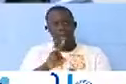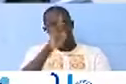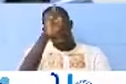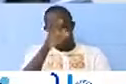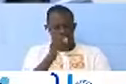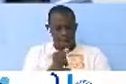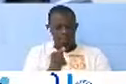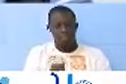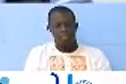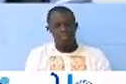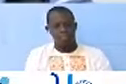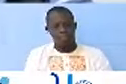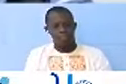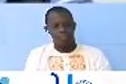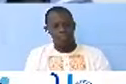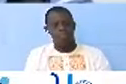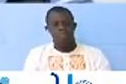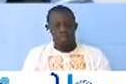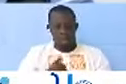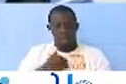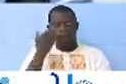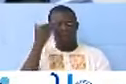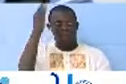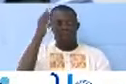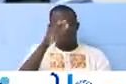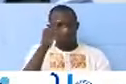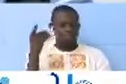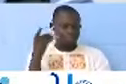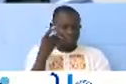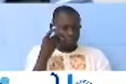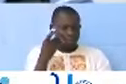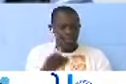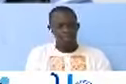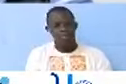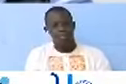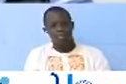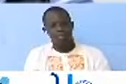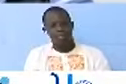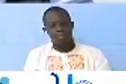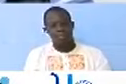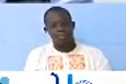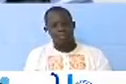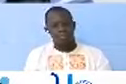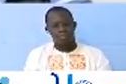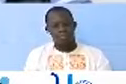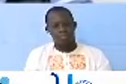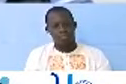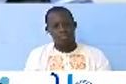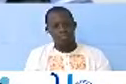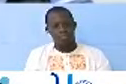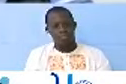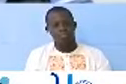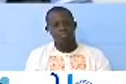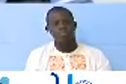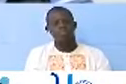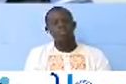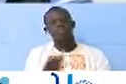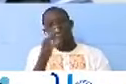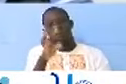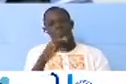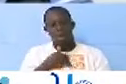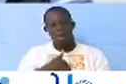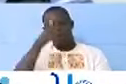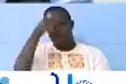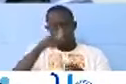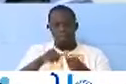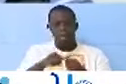Allah. Bila date lale. I forgot the date itself. Malonko 2004 ni menina. But if it was in the